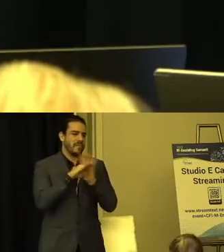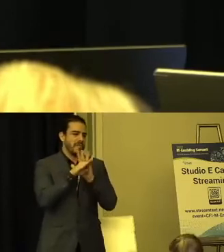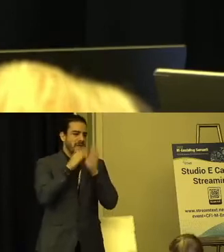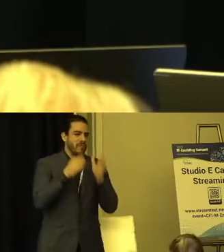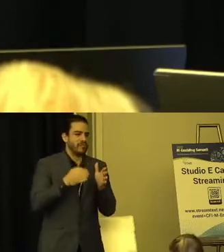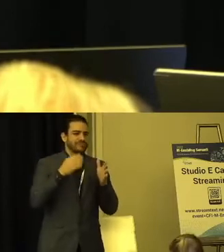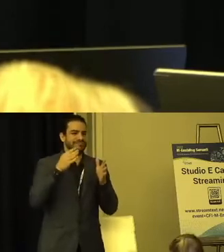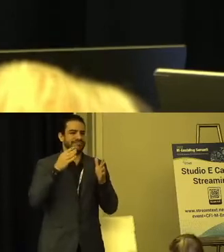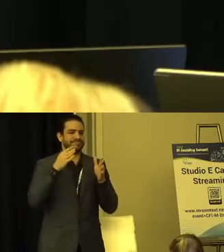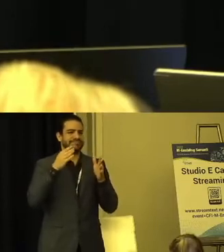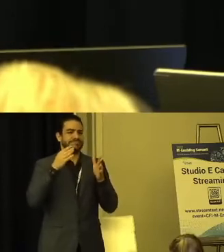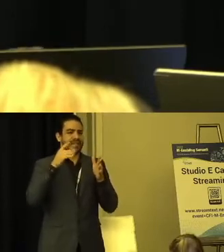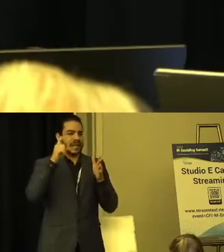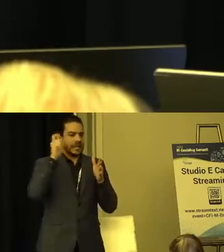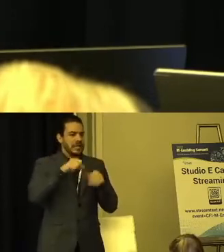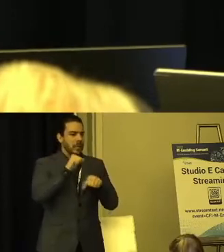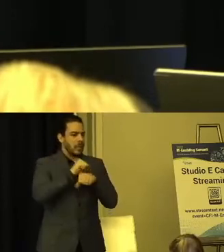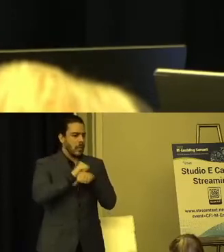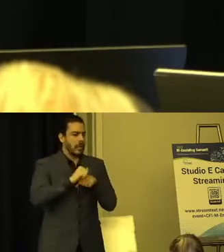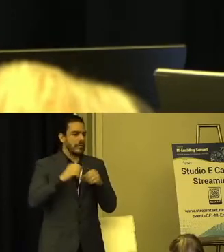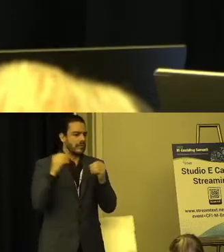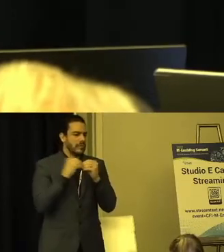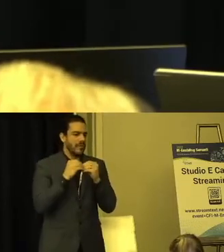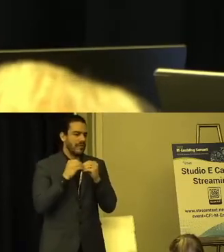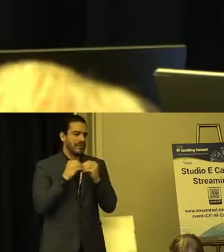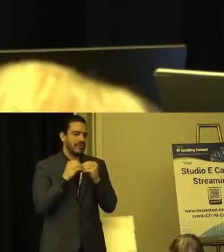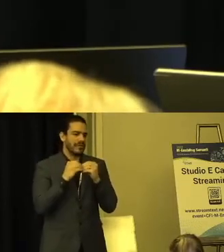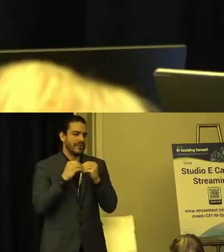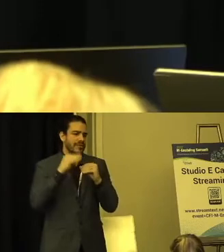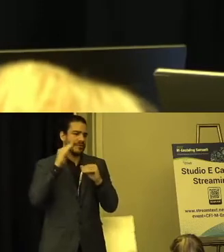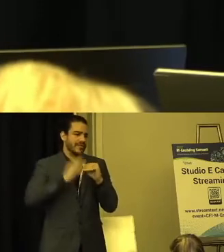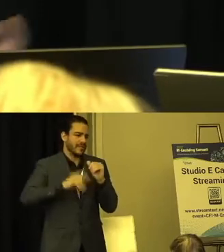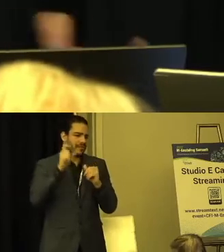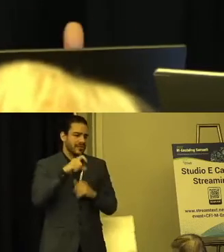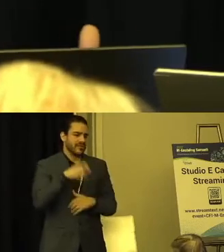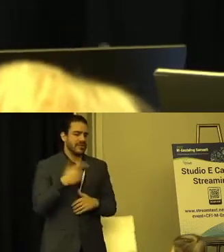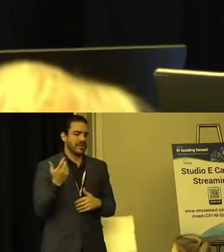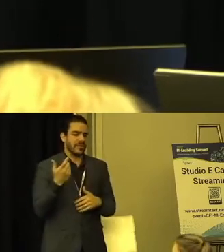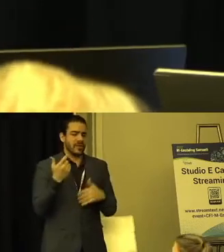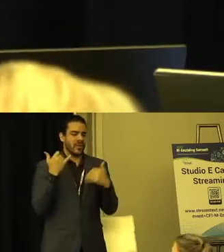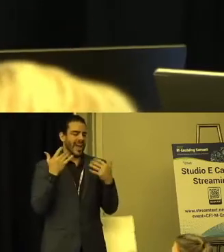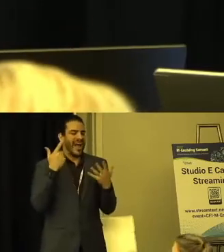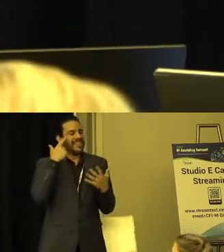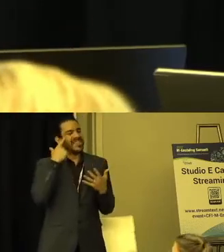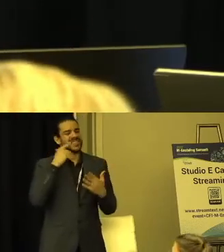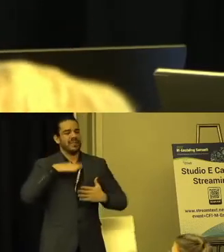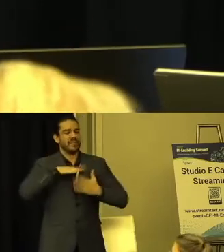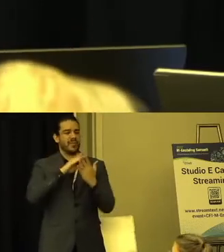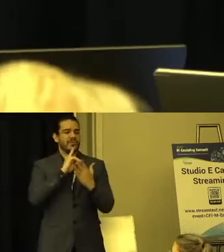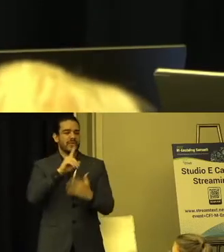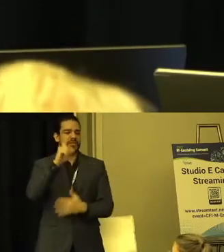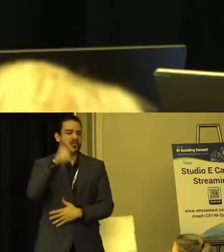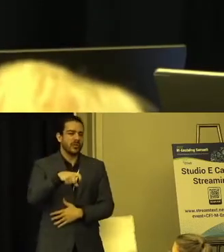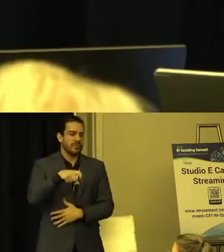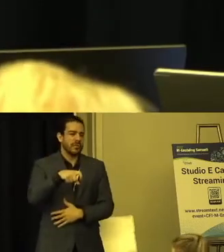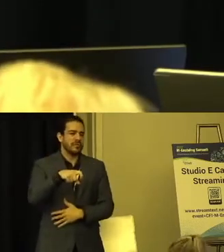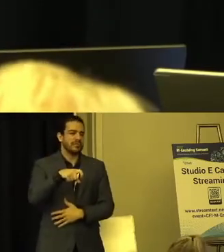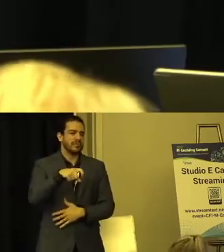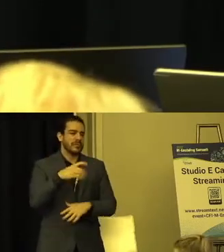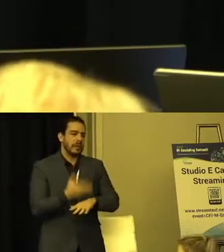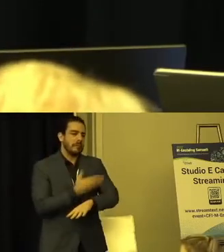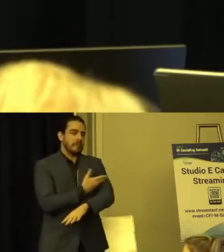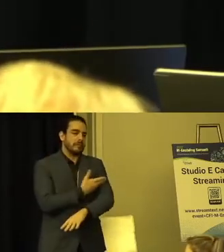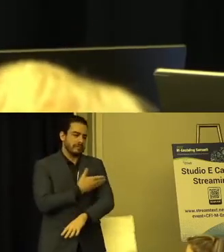to do more of the work than they probably should have to do. So the whole approach, I think, could be improved